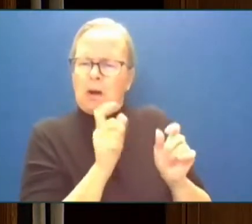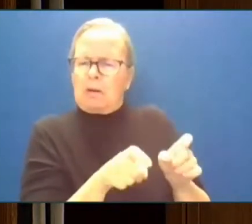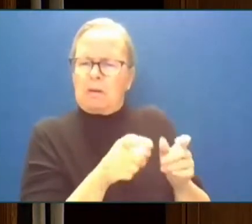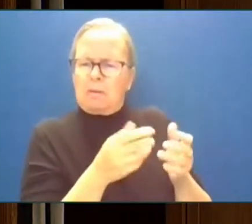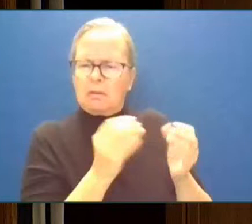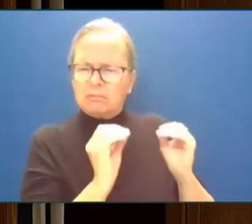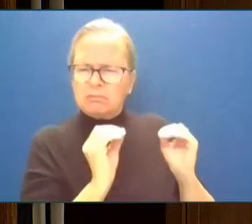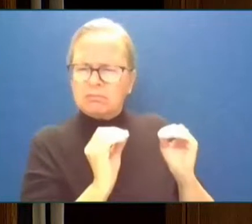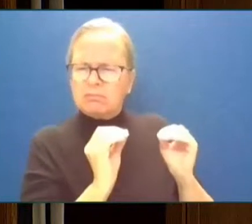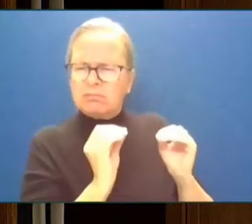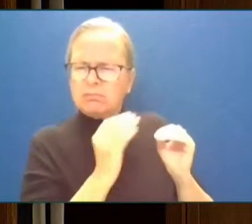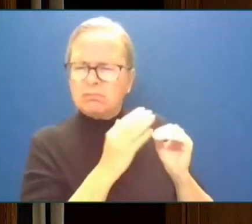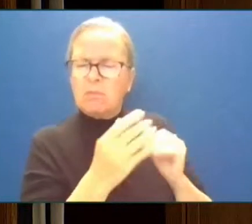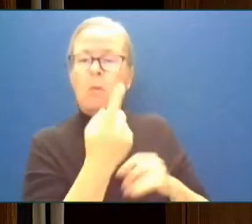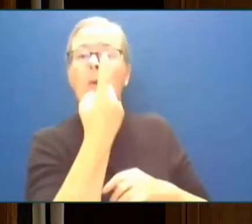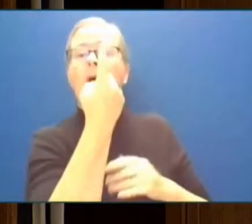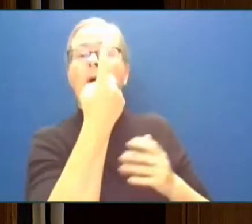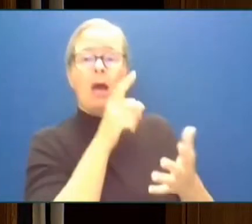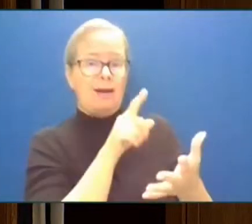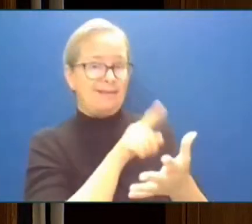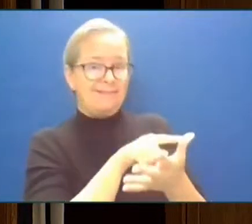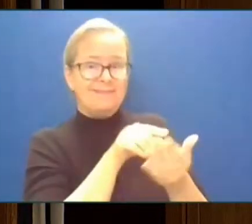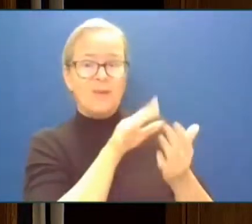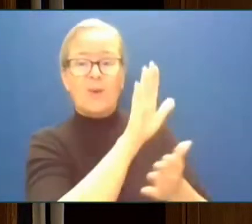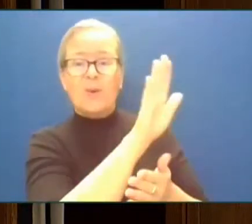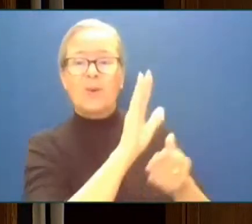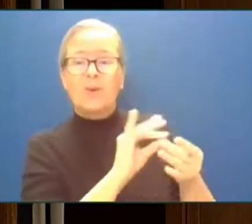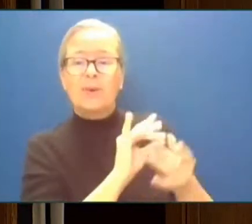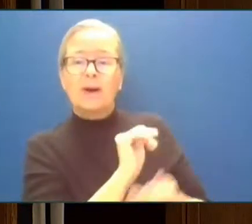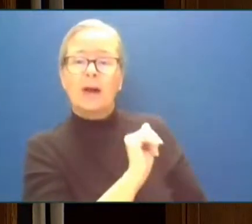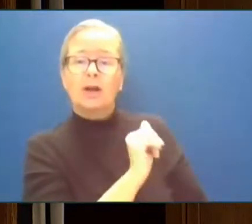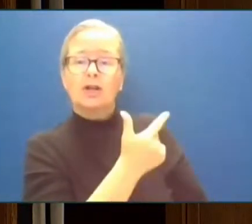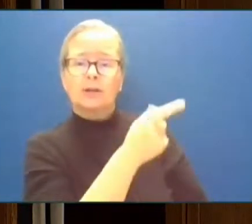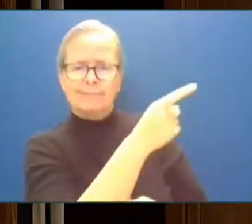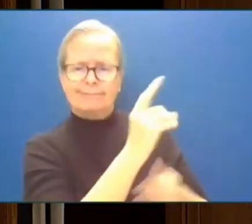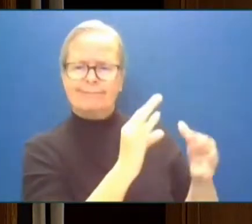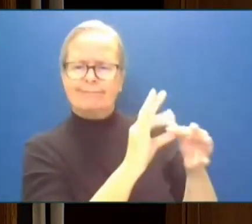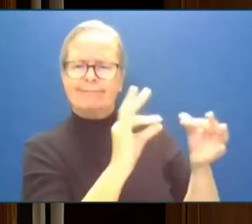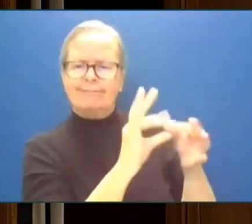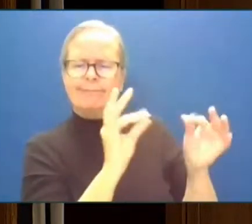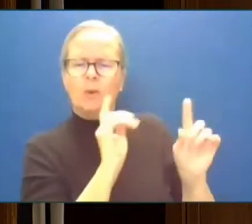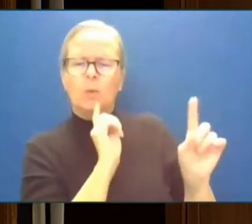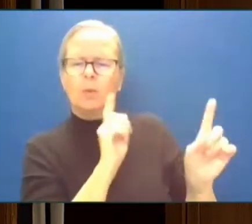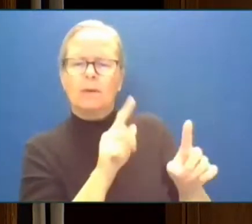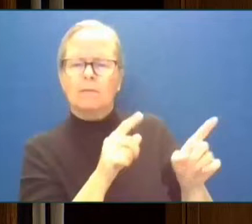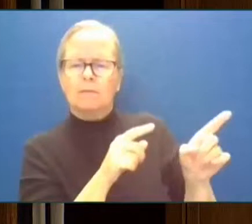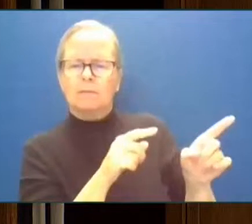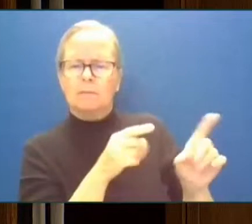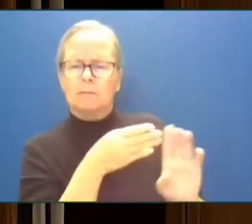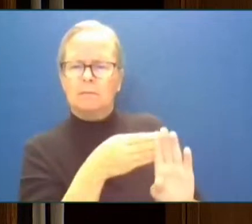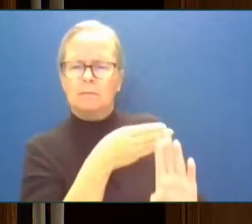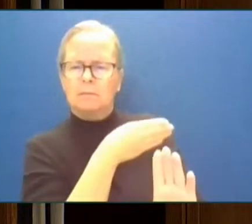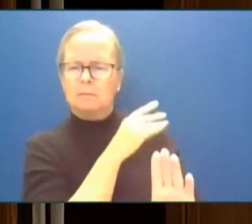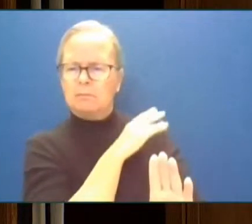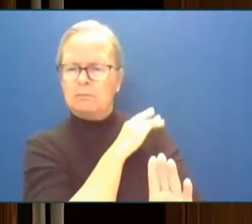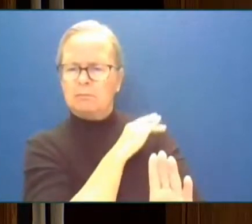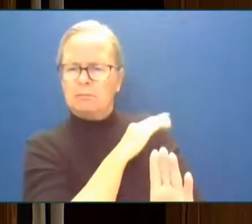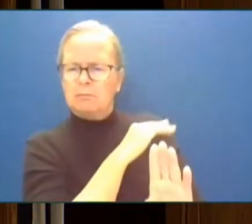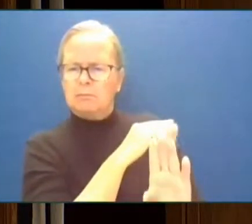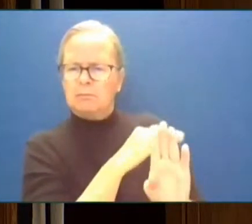His predecessor refused to exercise that authority. My question to this Attorney General is, will he finally do so?